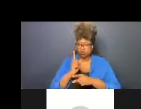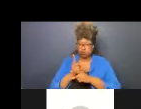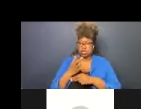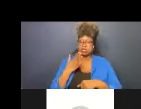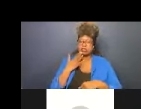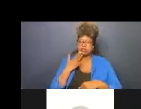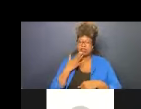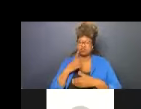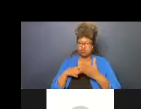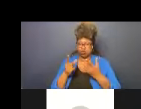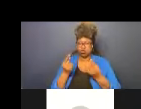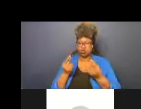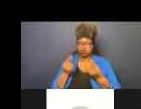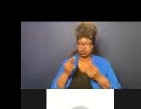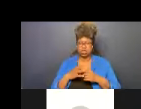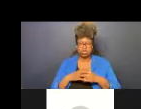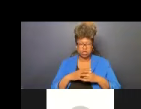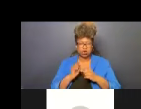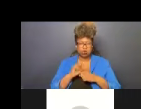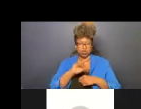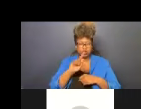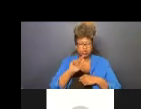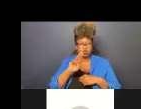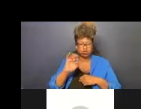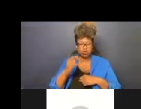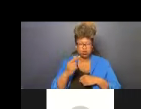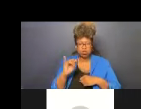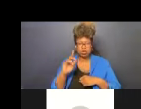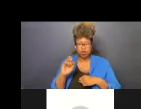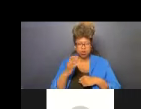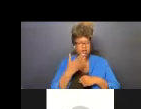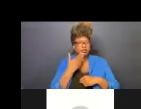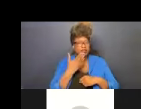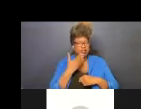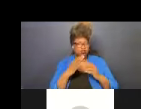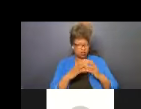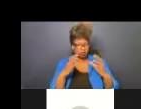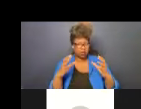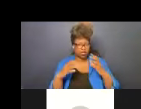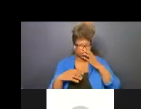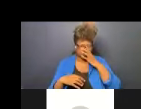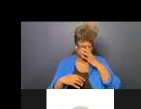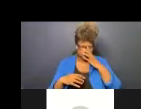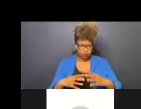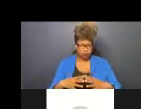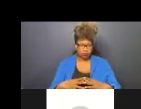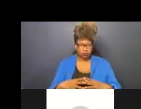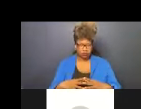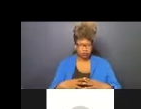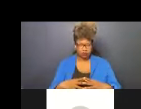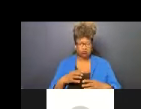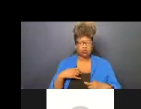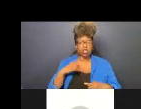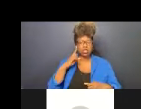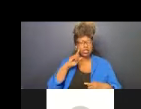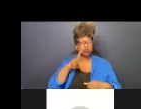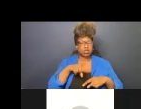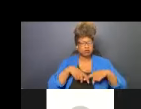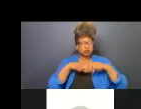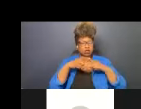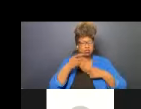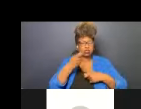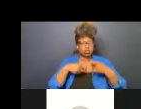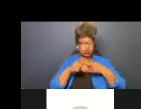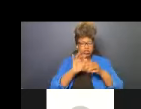you're doing with zoning code in Bayonne. Thank you very much. Sorry, I think we need to pause to switch